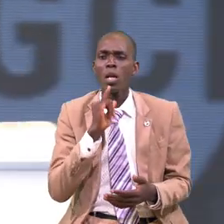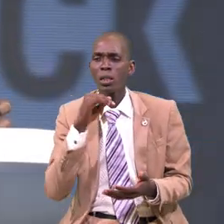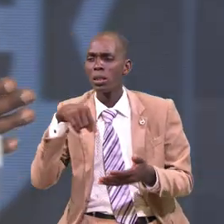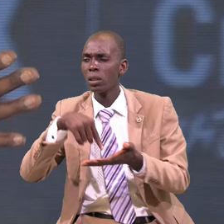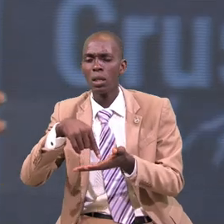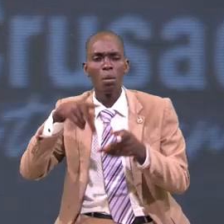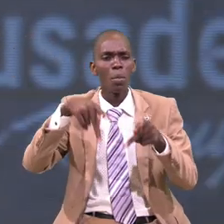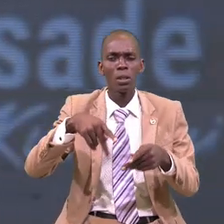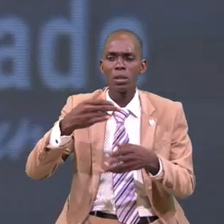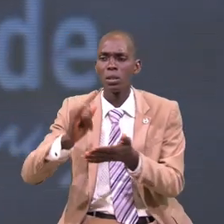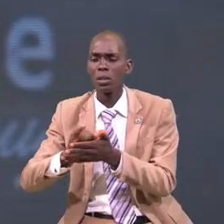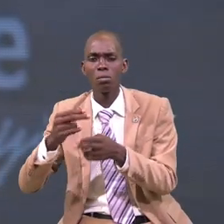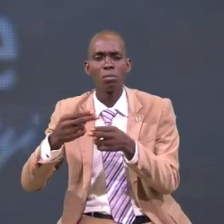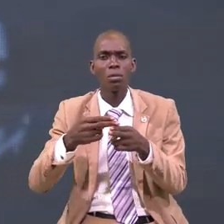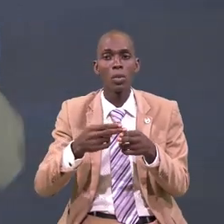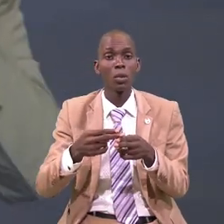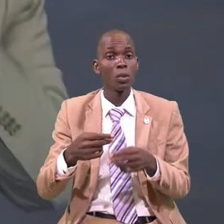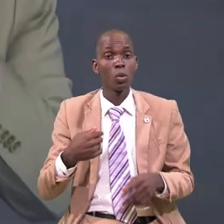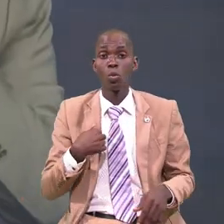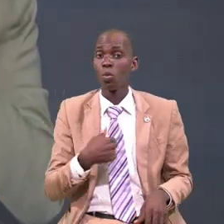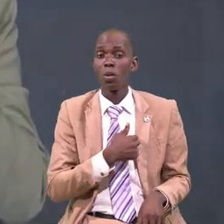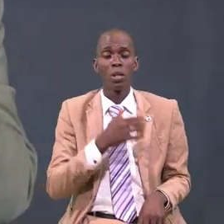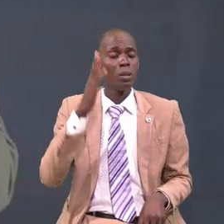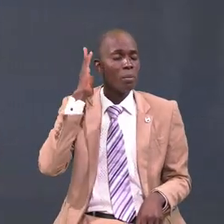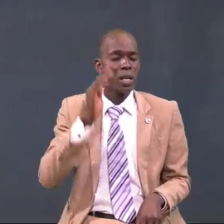that? We will not be